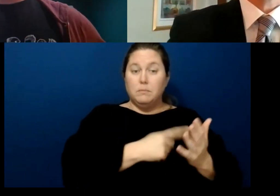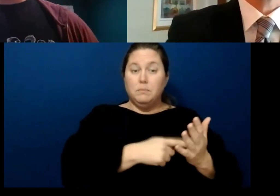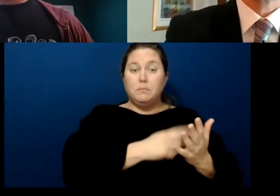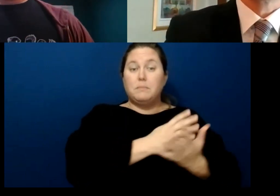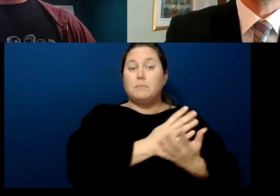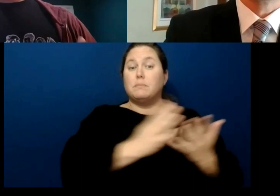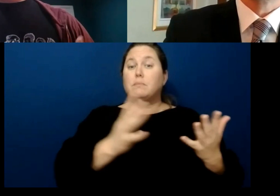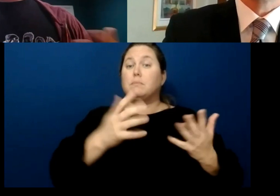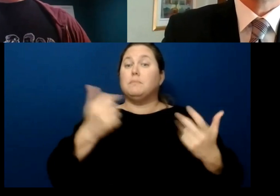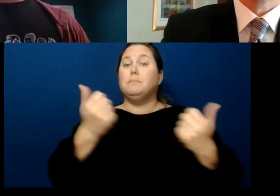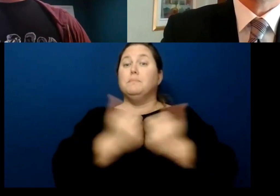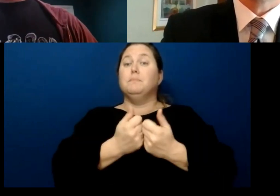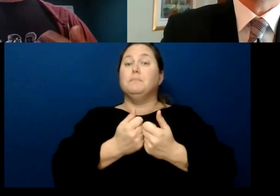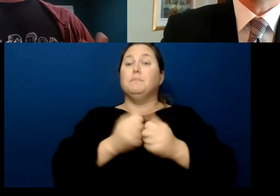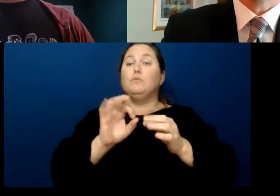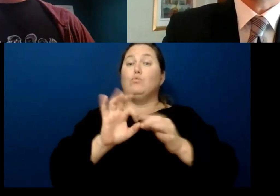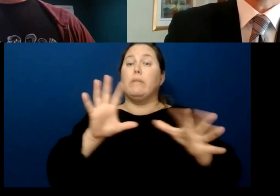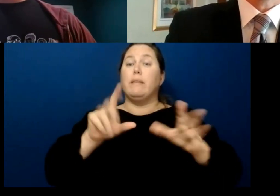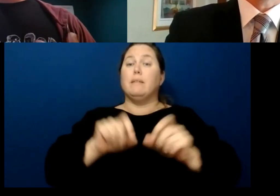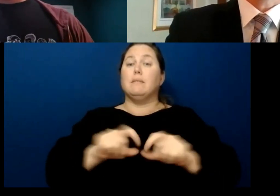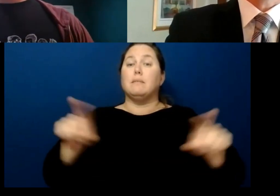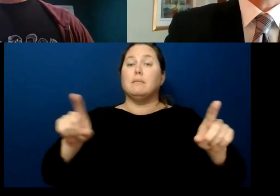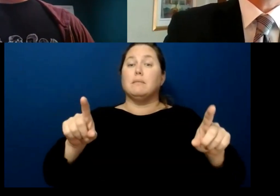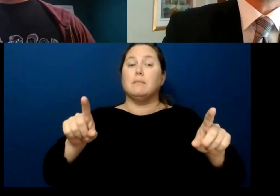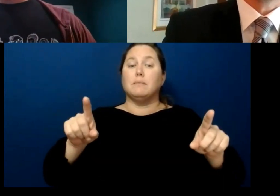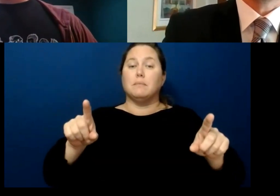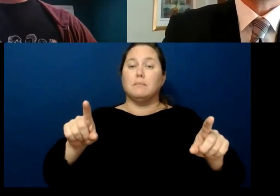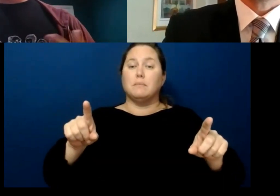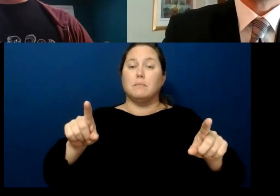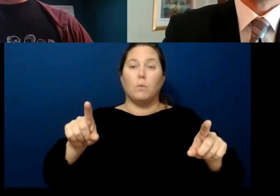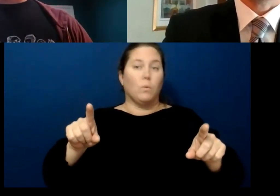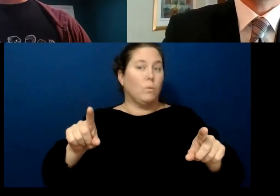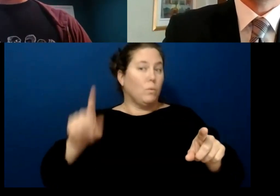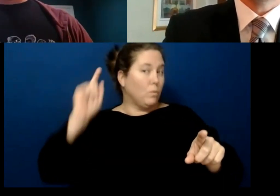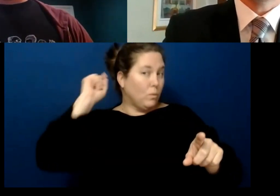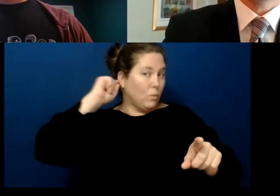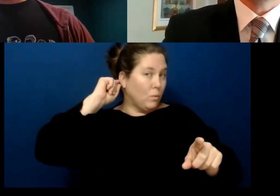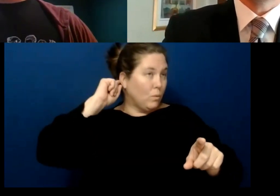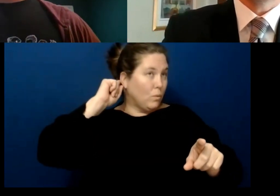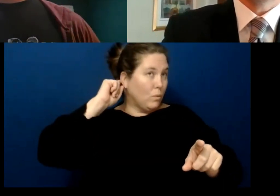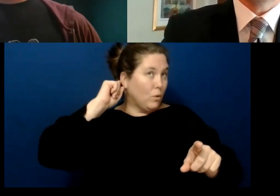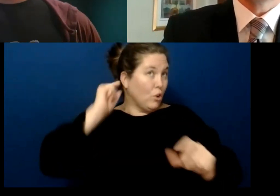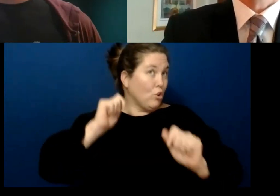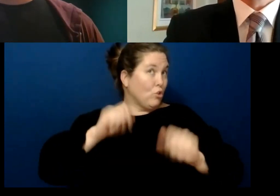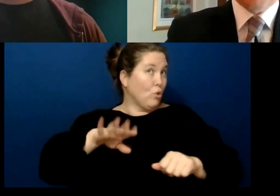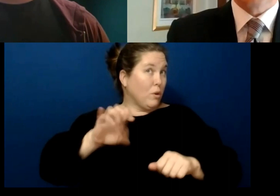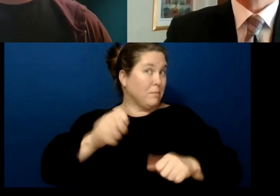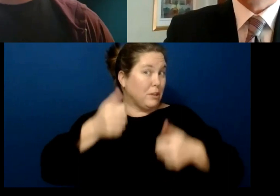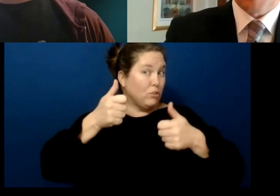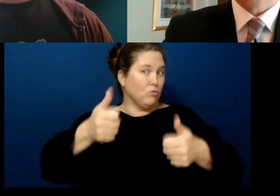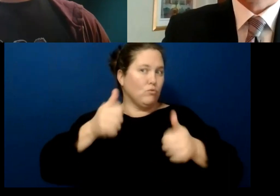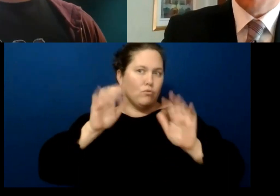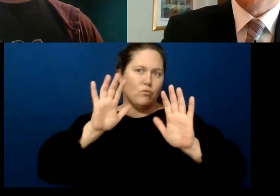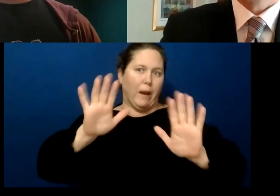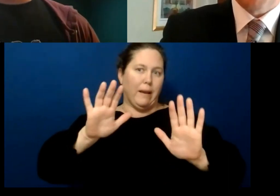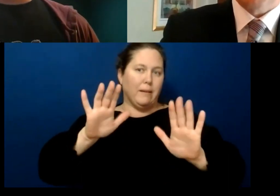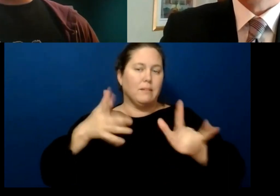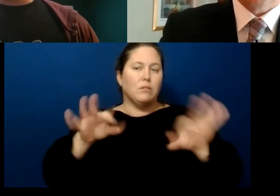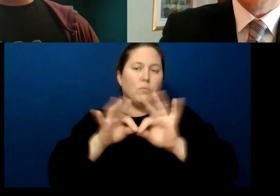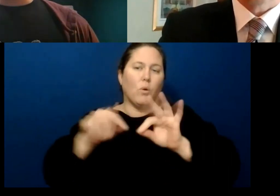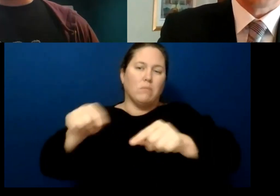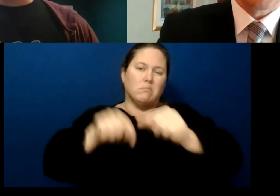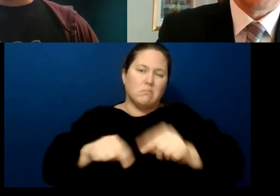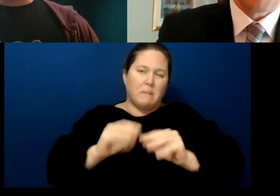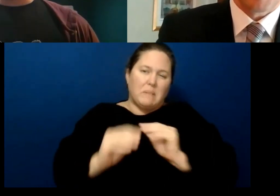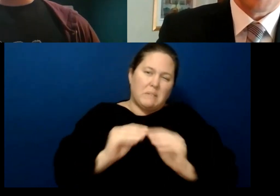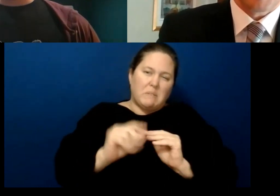say, hey, this really is awesome. This really could be great. We just need to make sure that we polish it up in certain ways. And